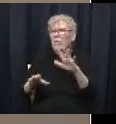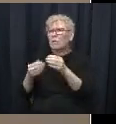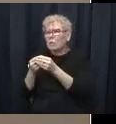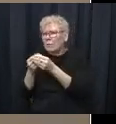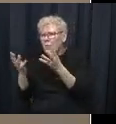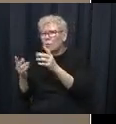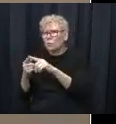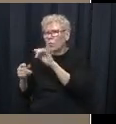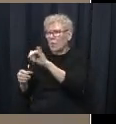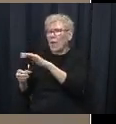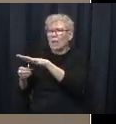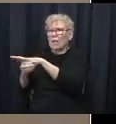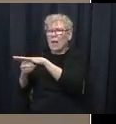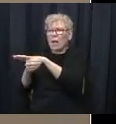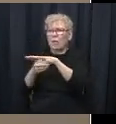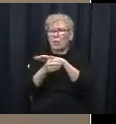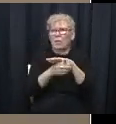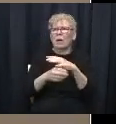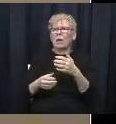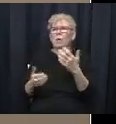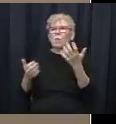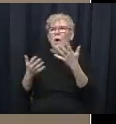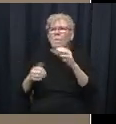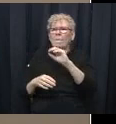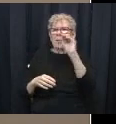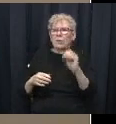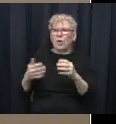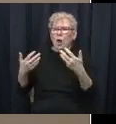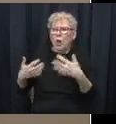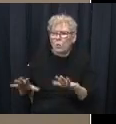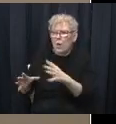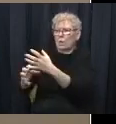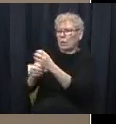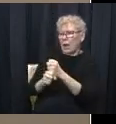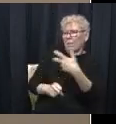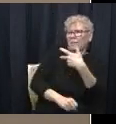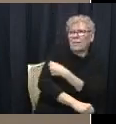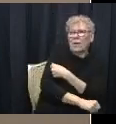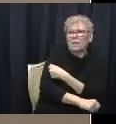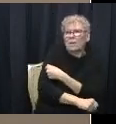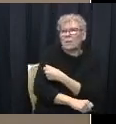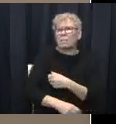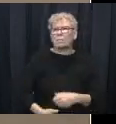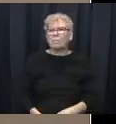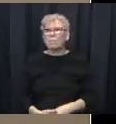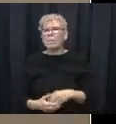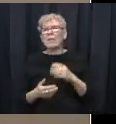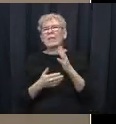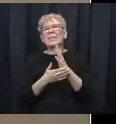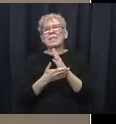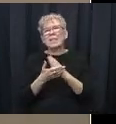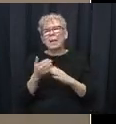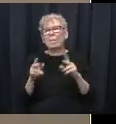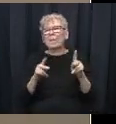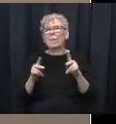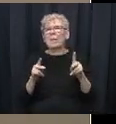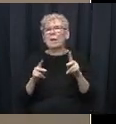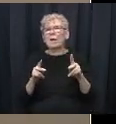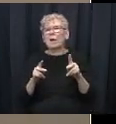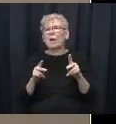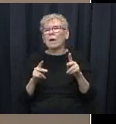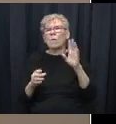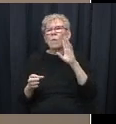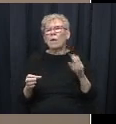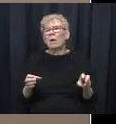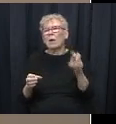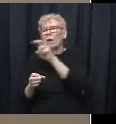been vaccinated, since some residents, of course, go over county lines to receive their vaccine. We are talking to El Paso